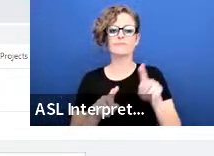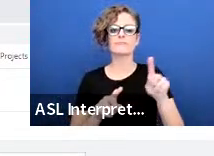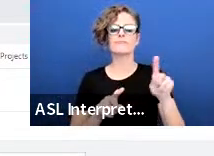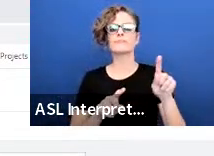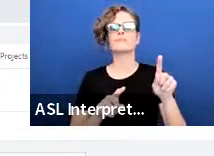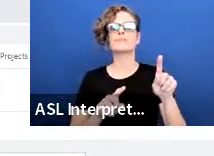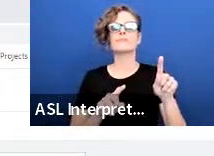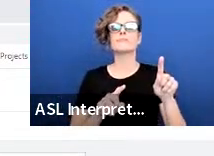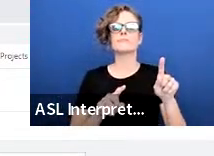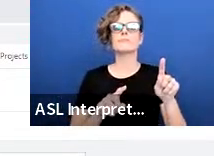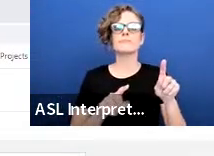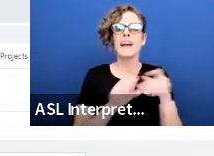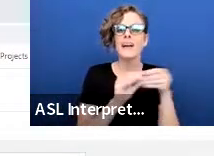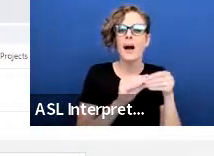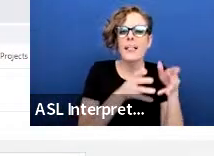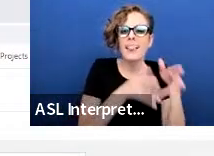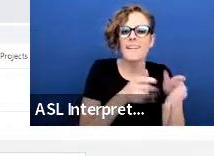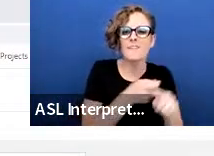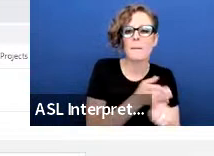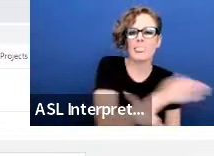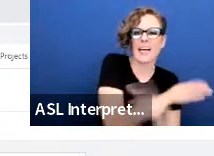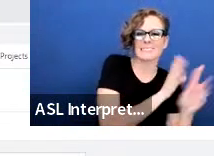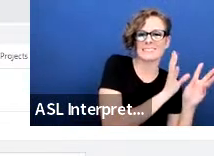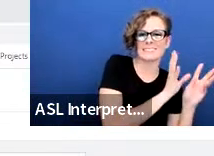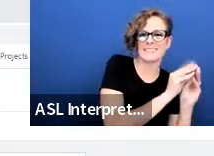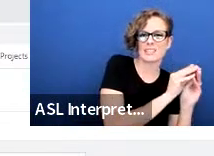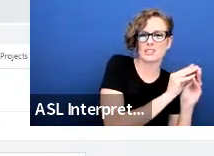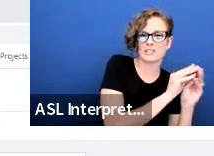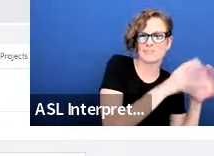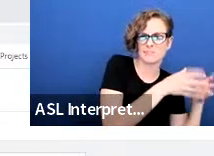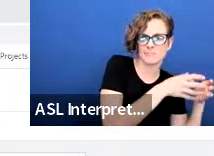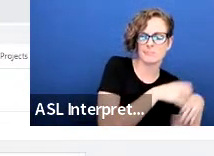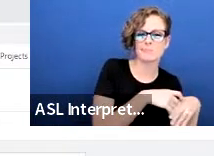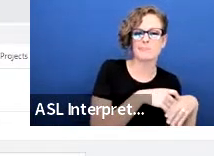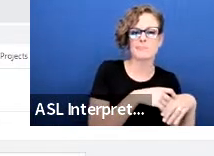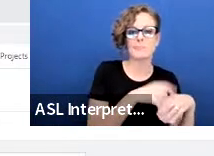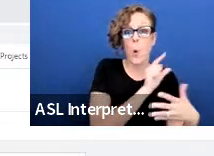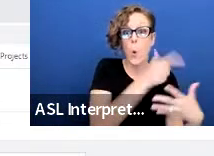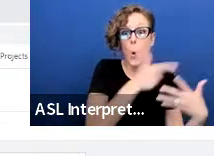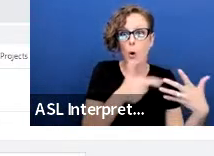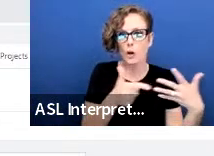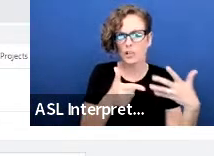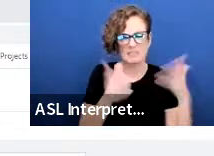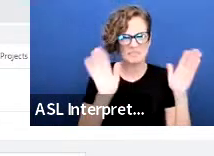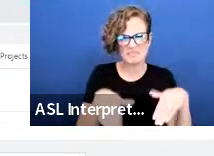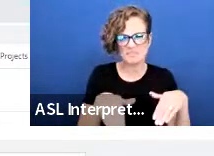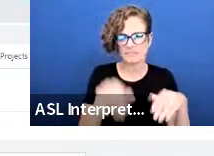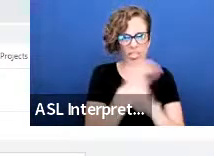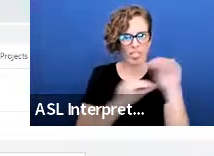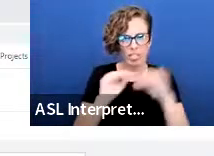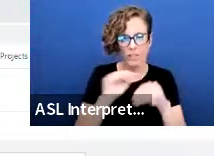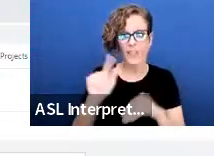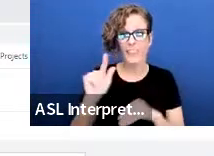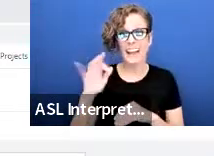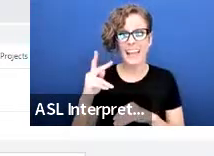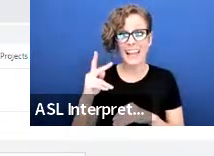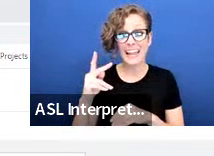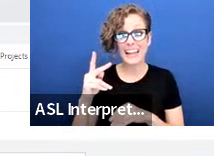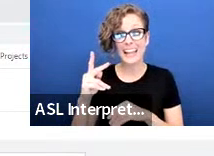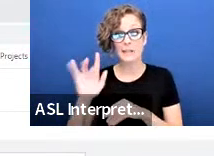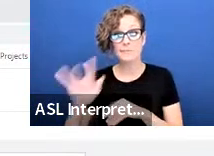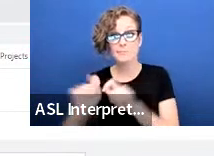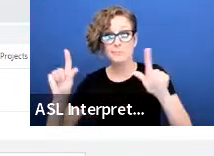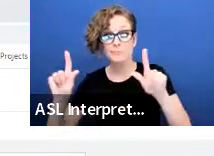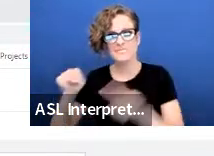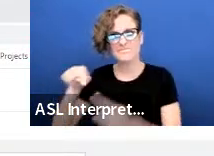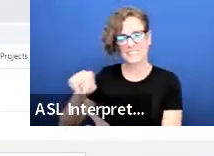last session. These are in no particular order. So the link is actually in the chat if you wanted to open it up on your own